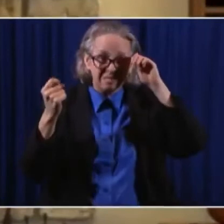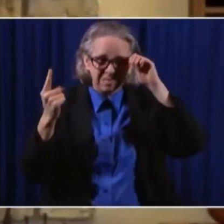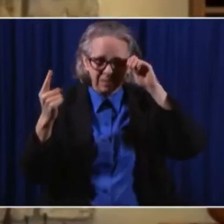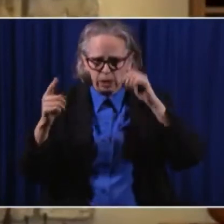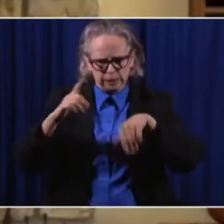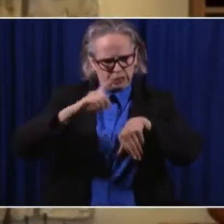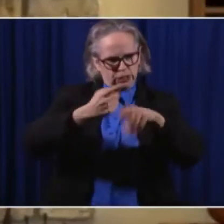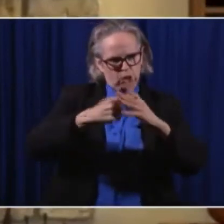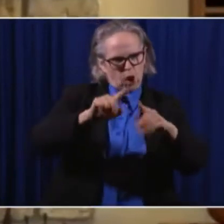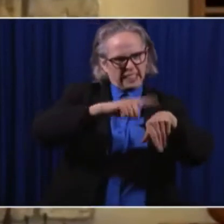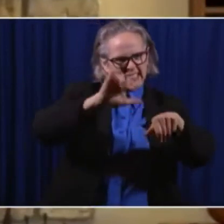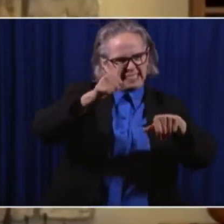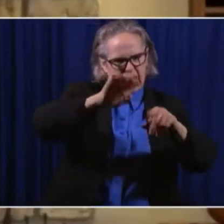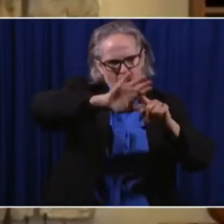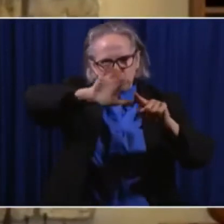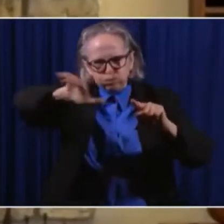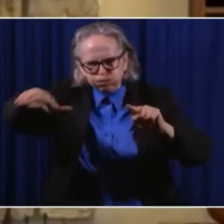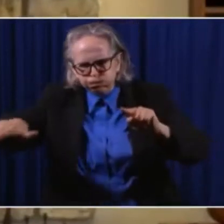great.